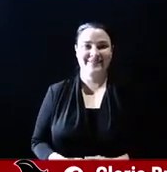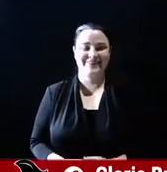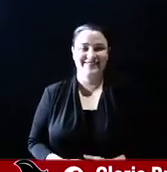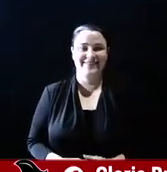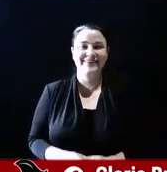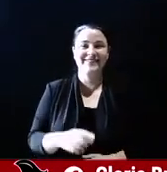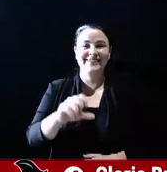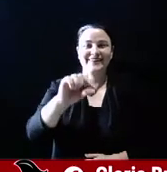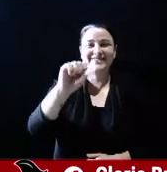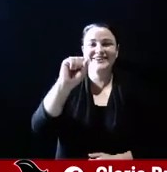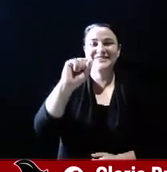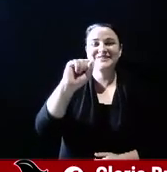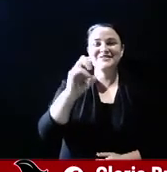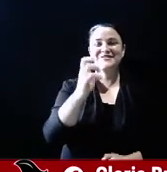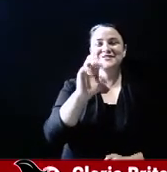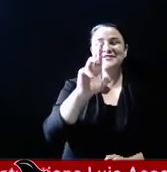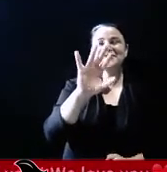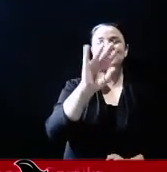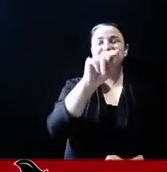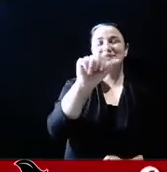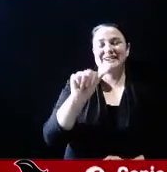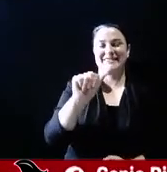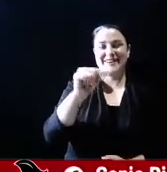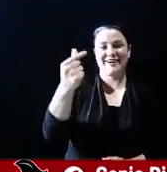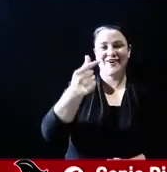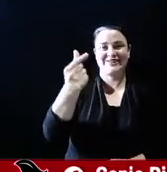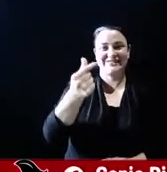Sarina Padilla Garcia.